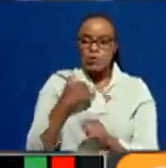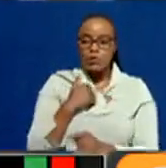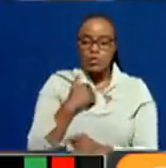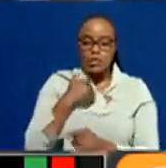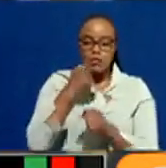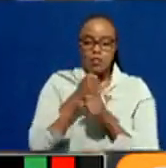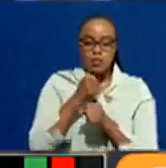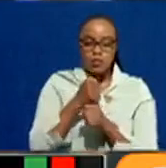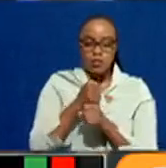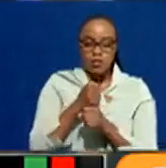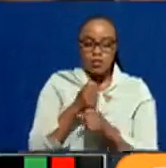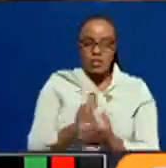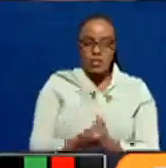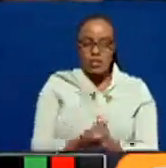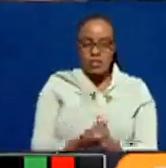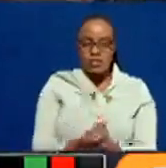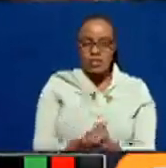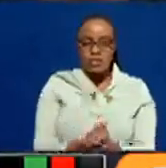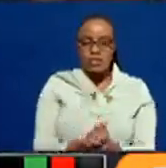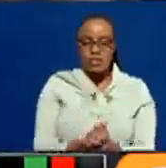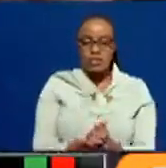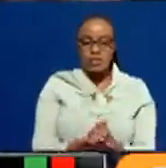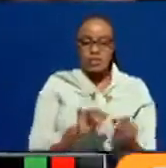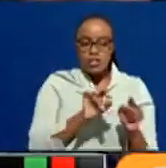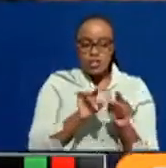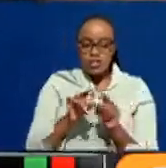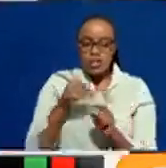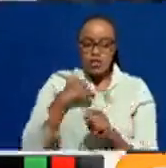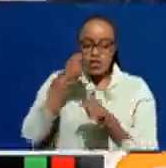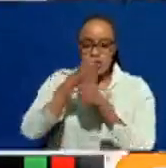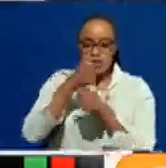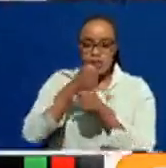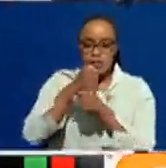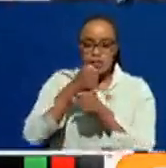always be there for you. Gachagua pledged to stand by his boss and